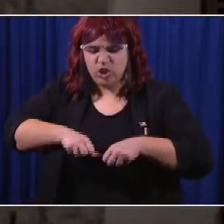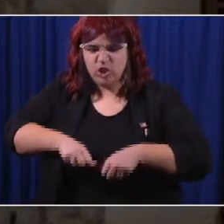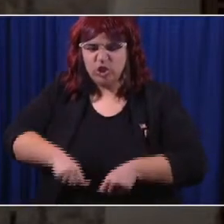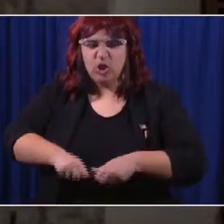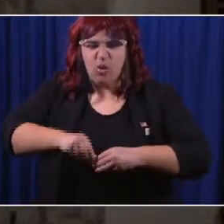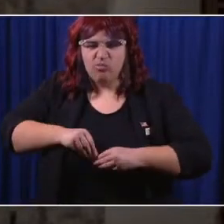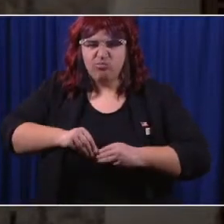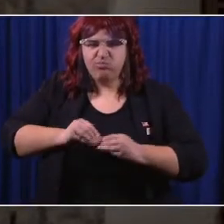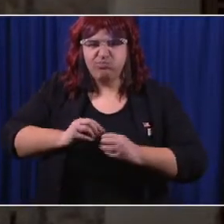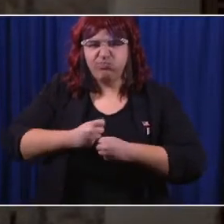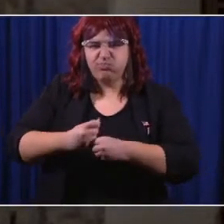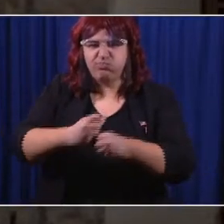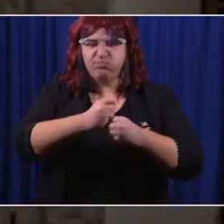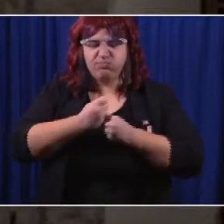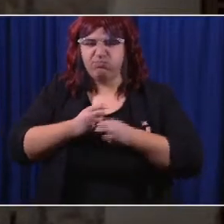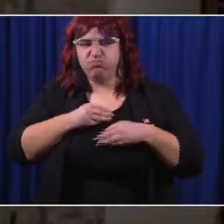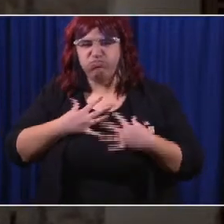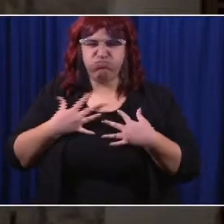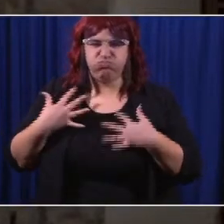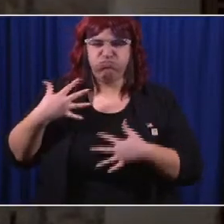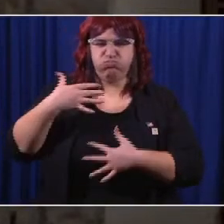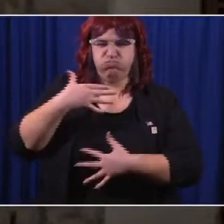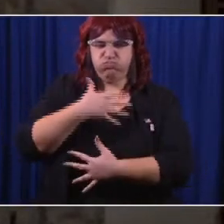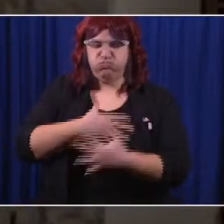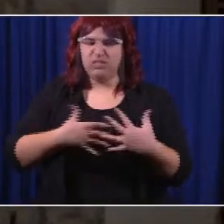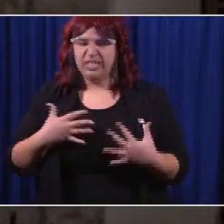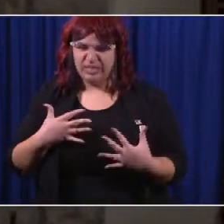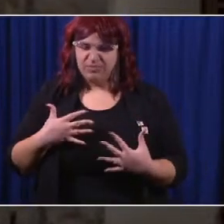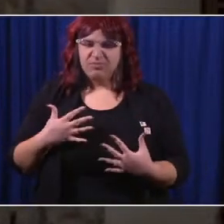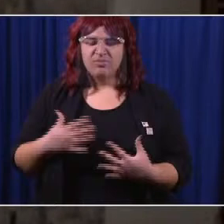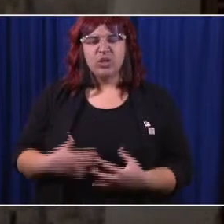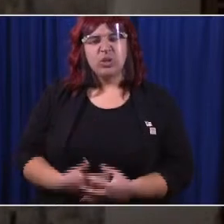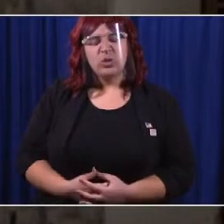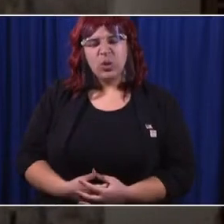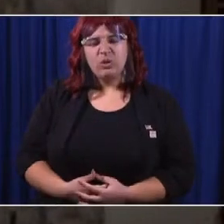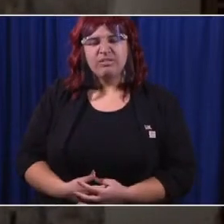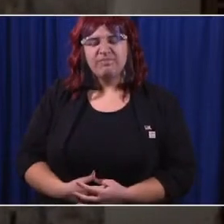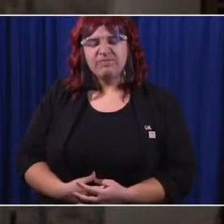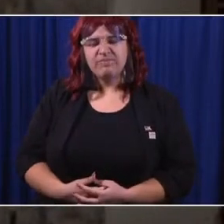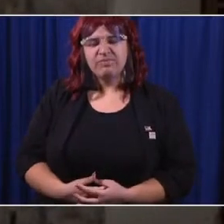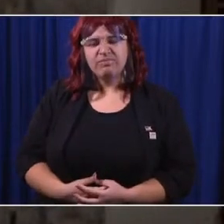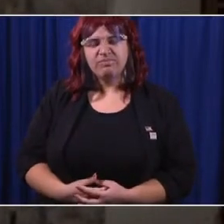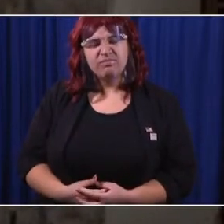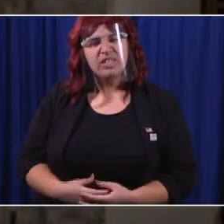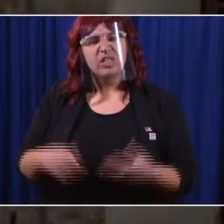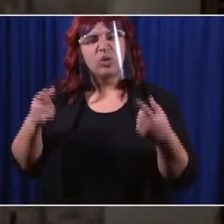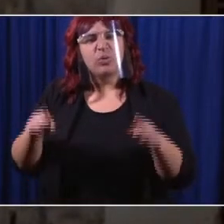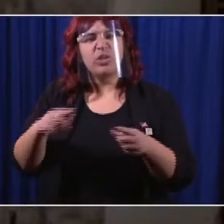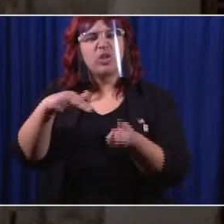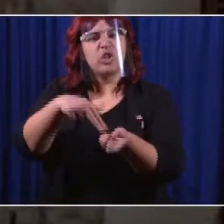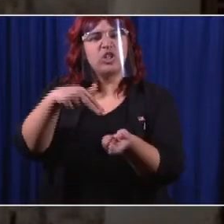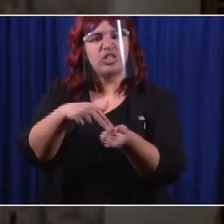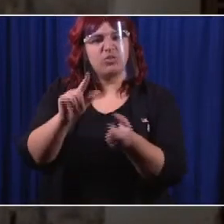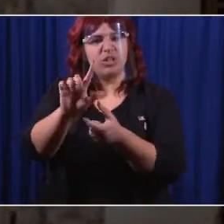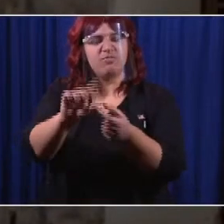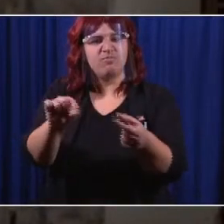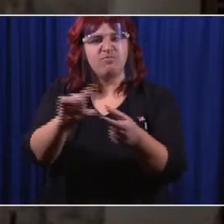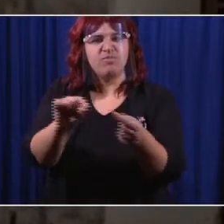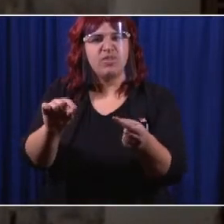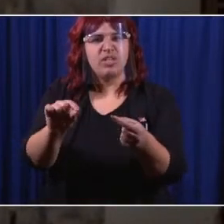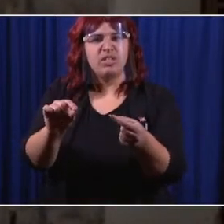and so on. So those are the things that I would like, to listen to the nurses and all the stuff. It